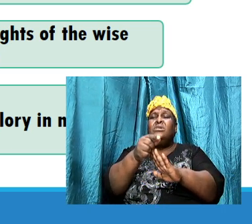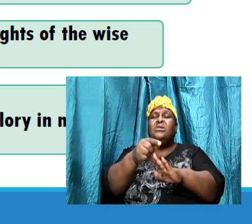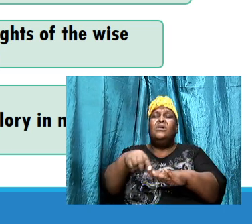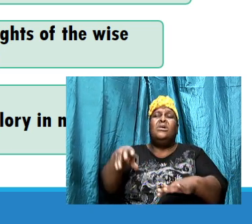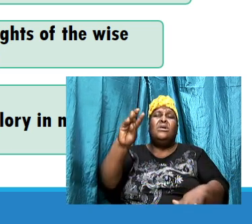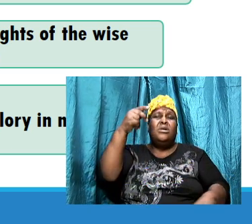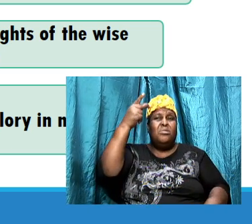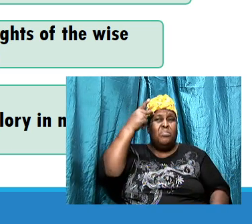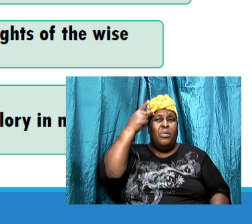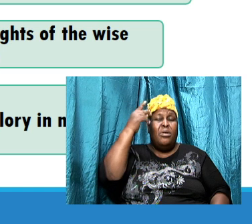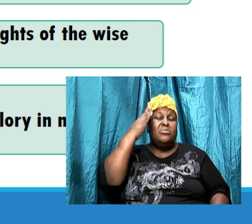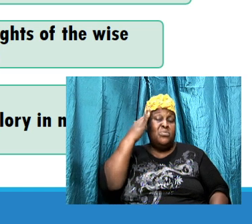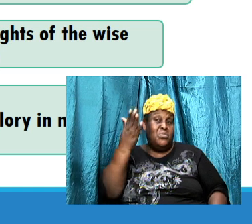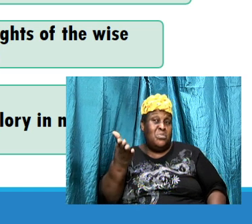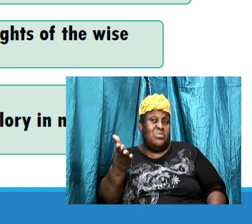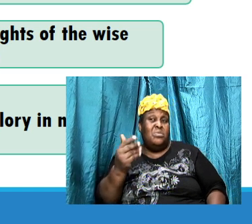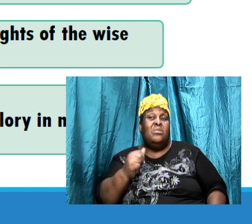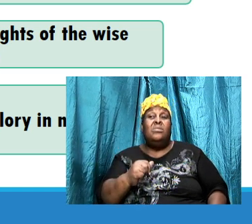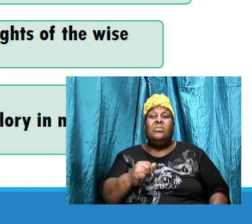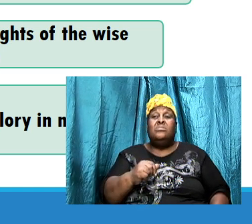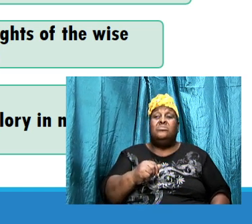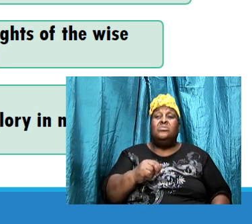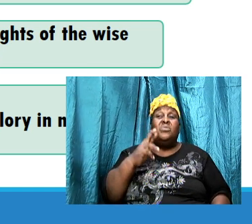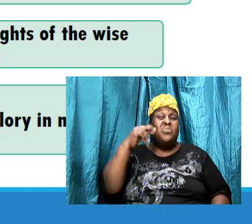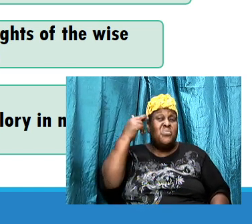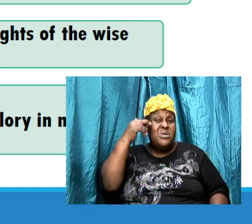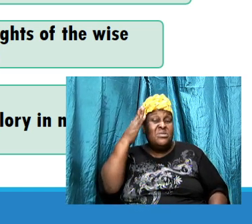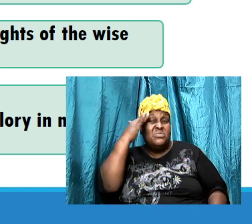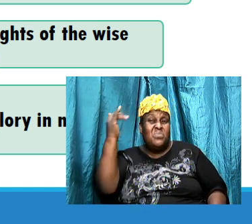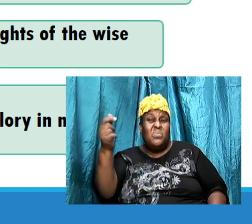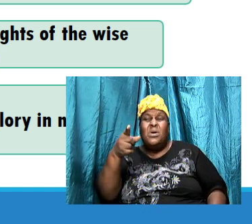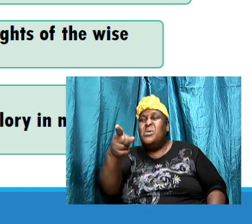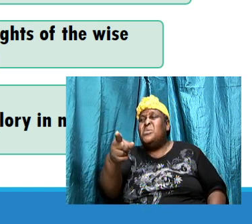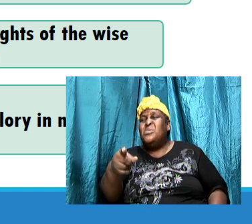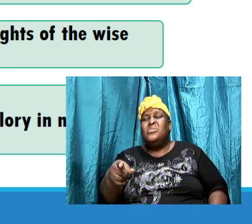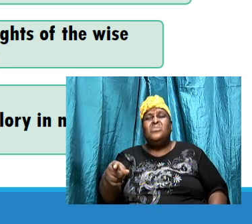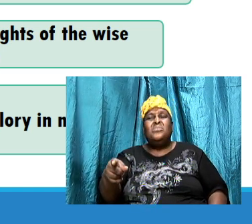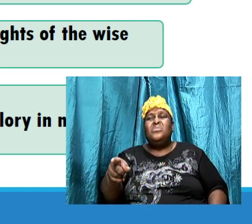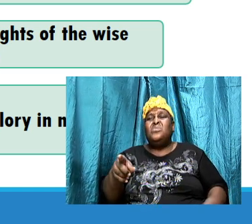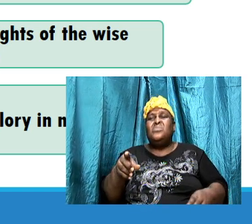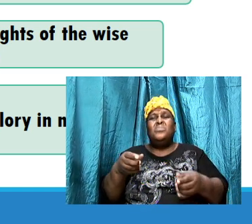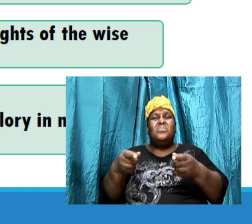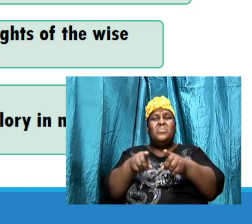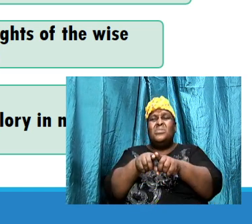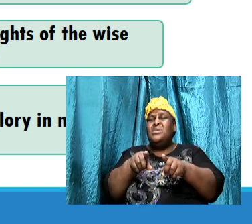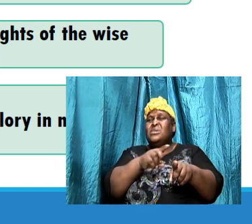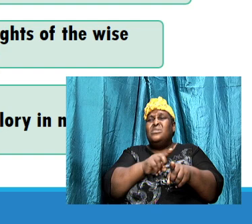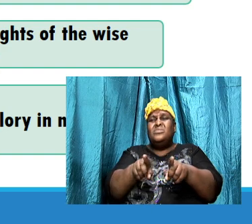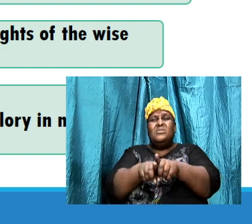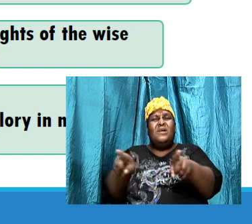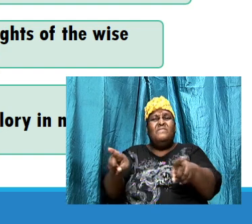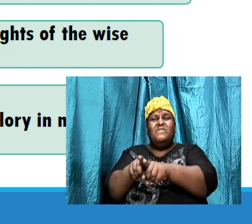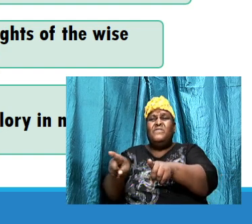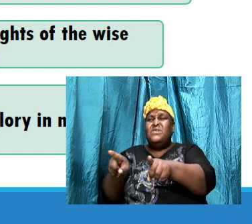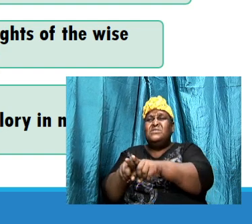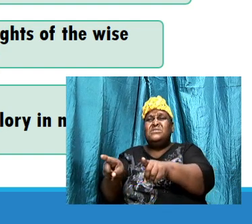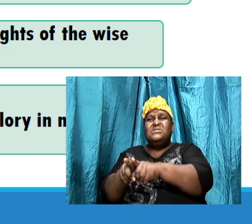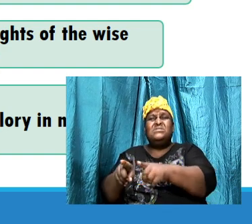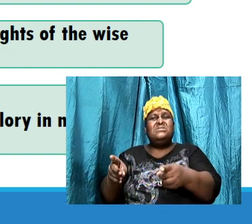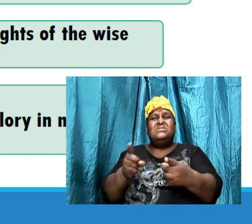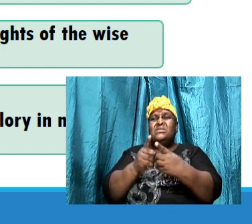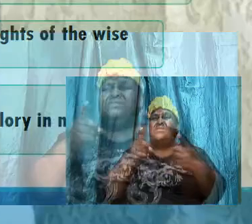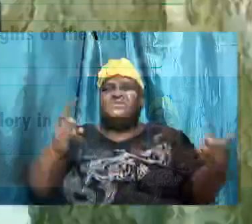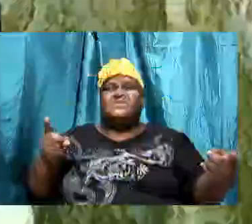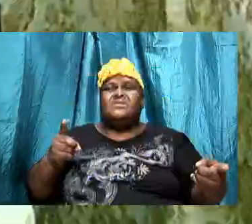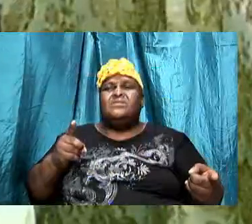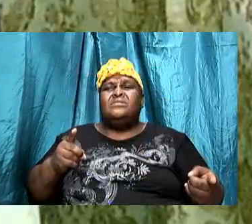was saying that, look here, the reason why you guys have so many strife is because you are spiritually immature. You're not maturing